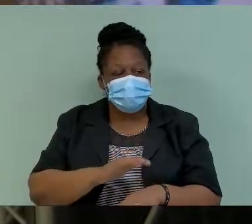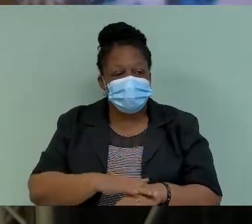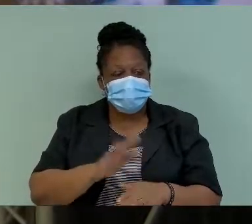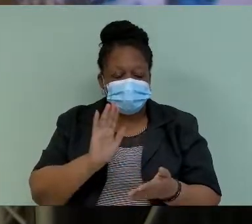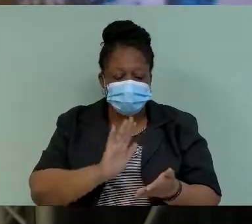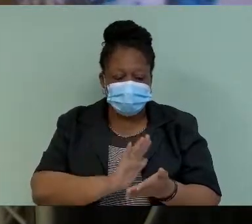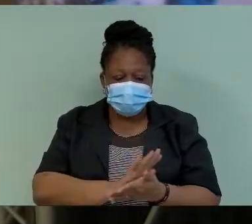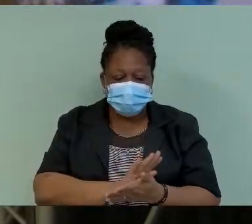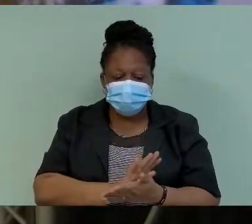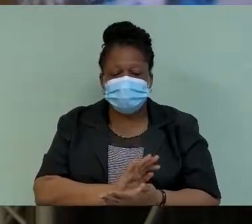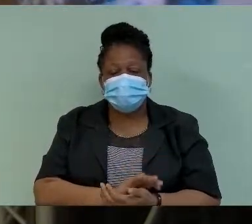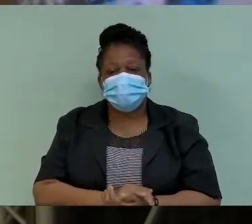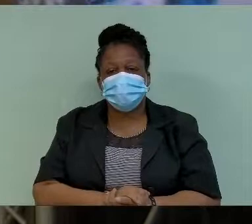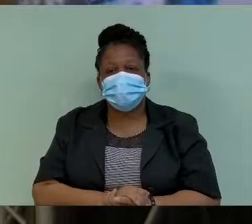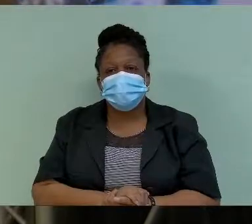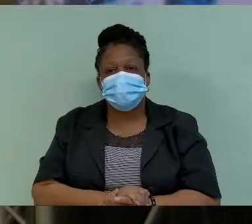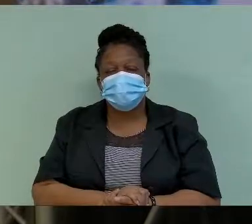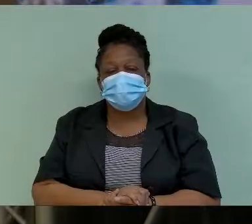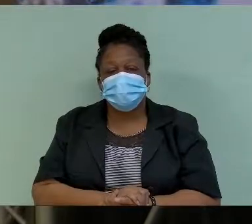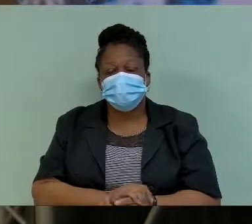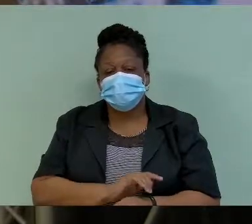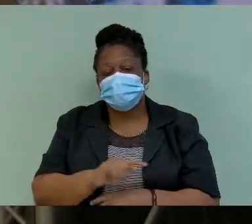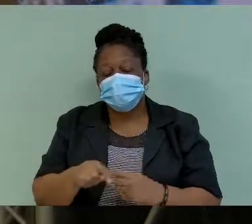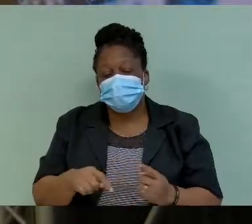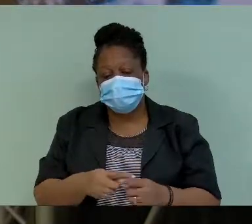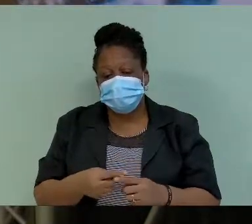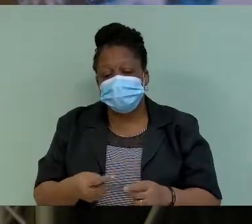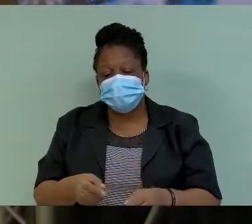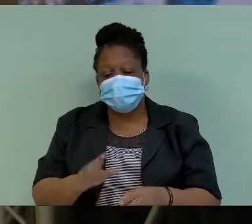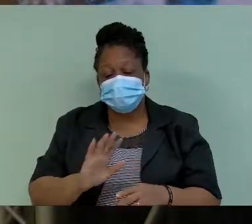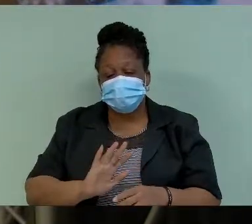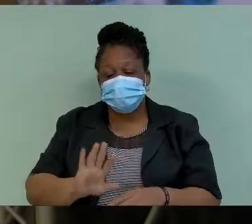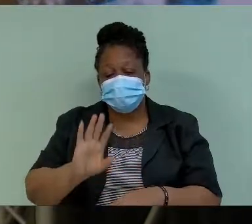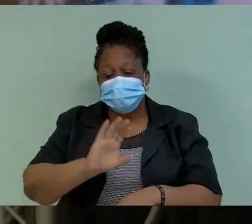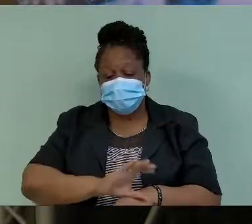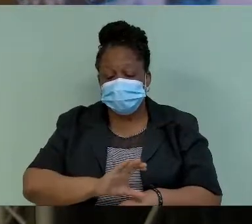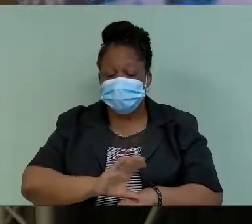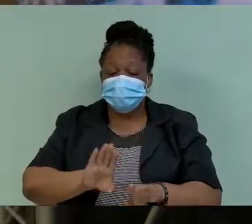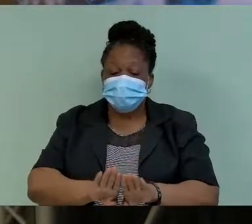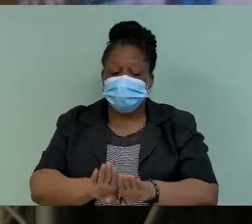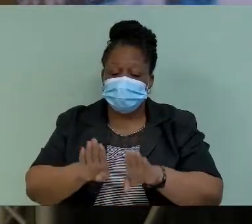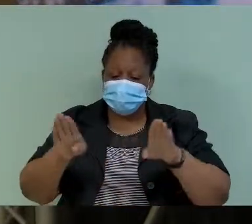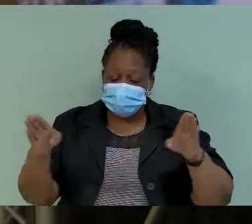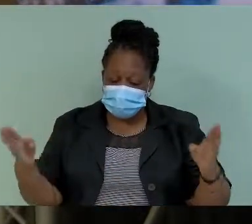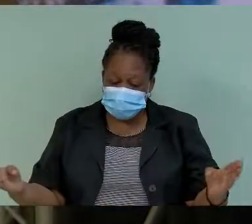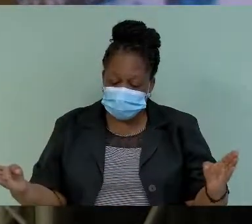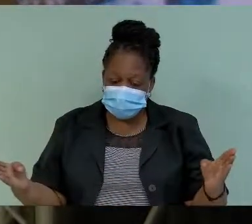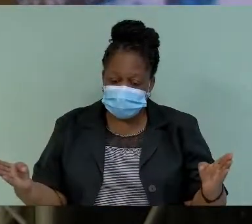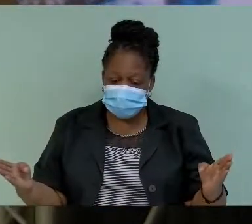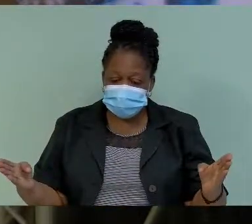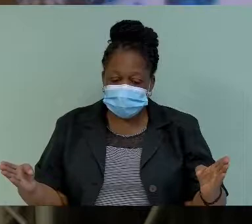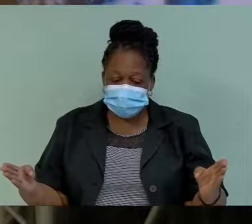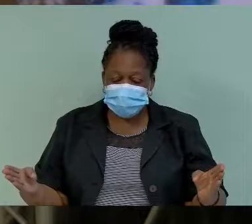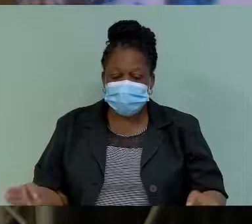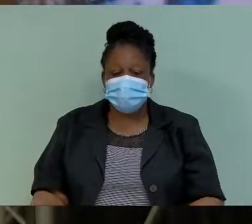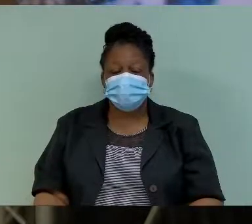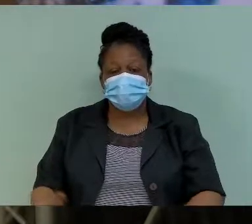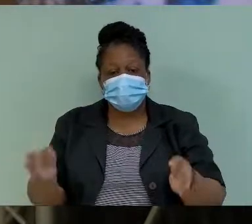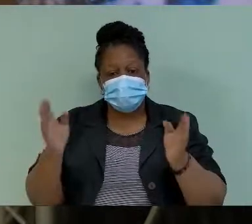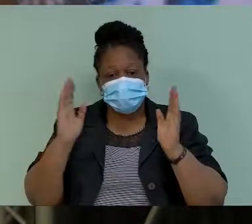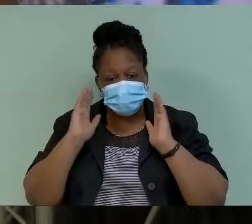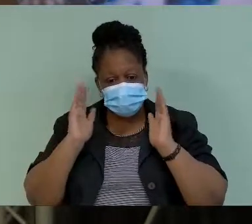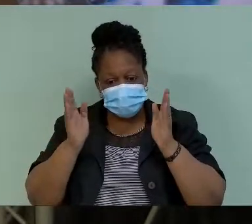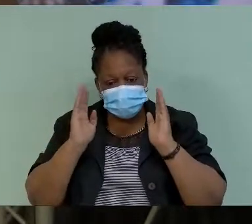I exhort you that when your place of worship is opened, that you must